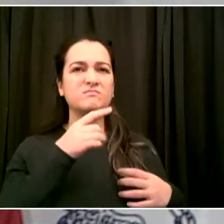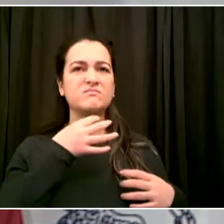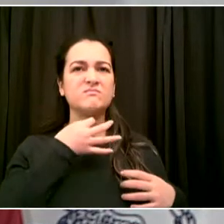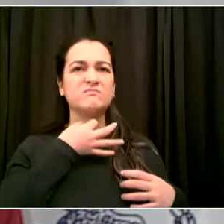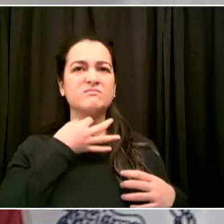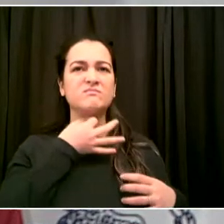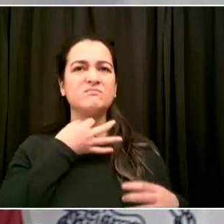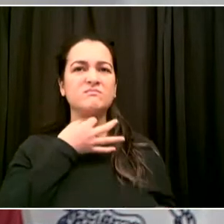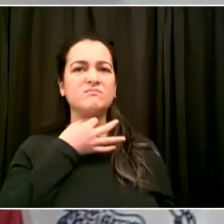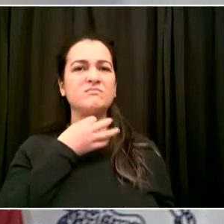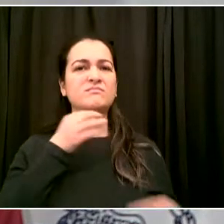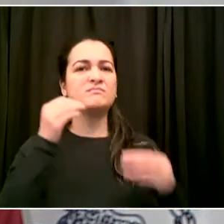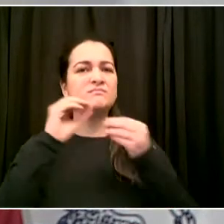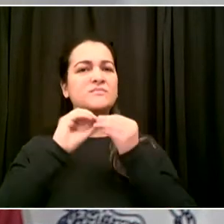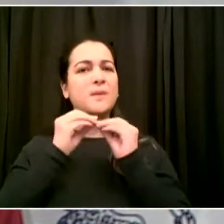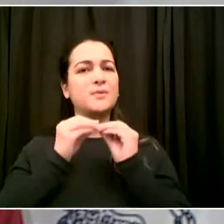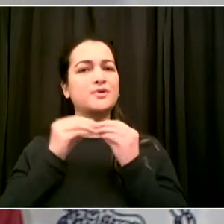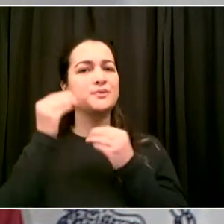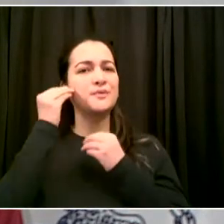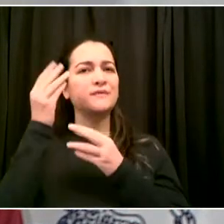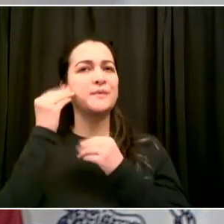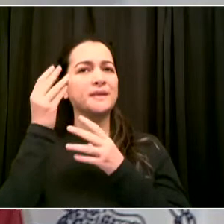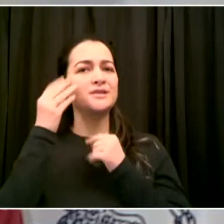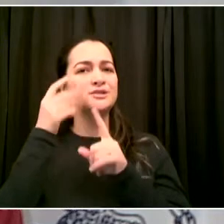sites, and